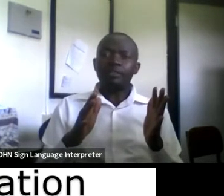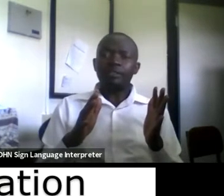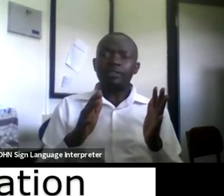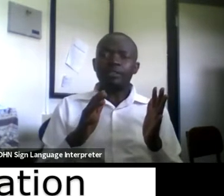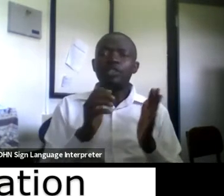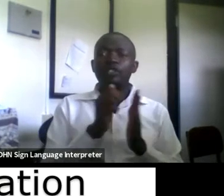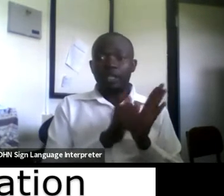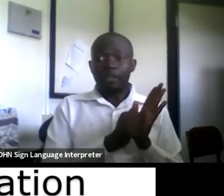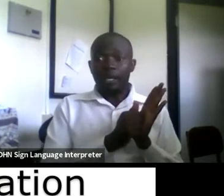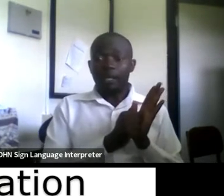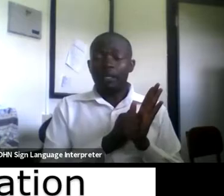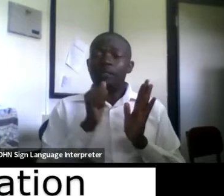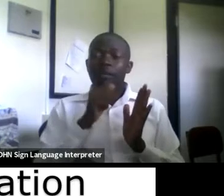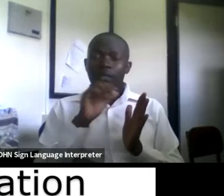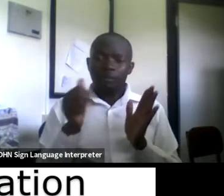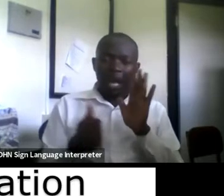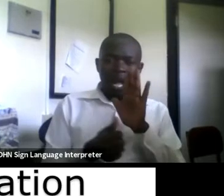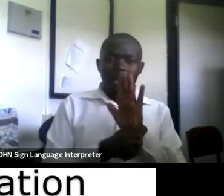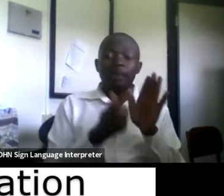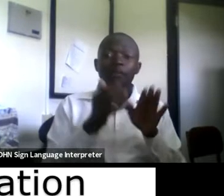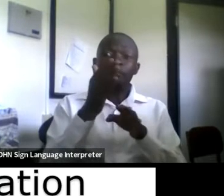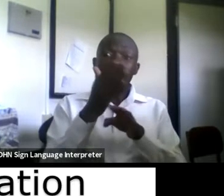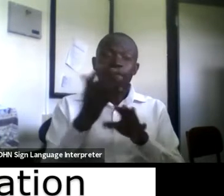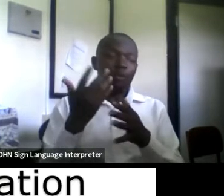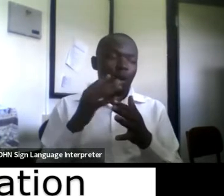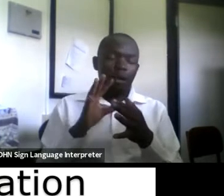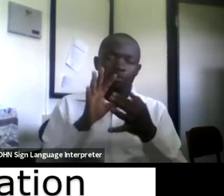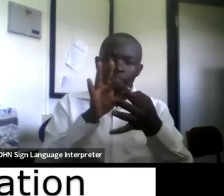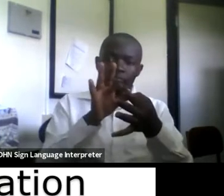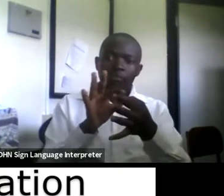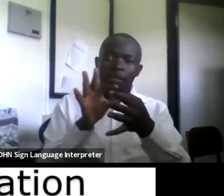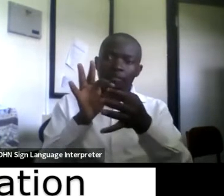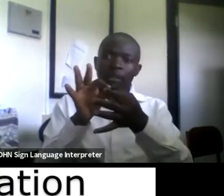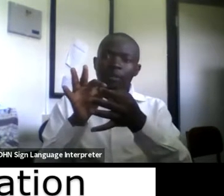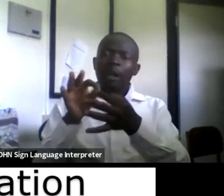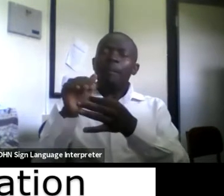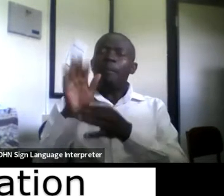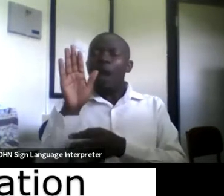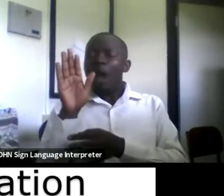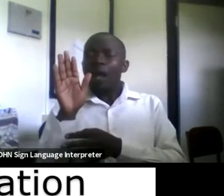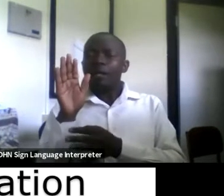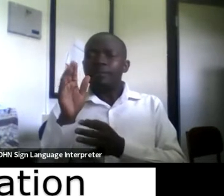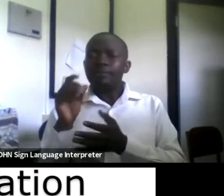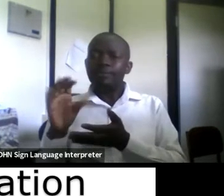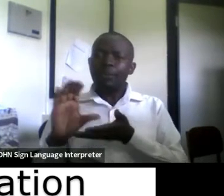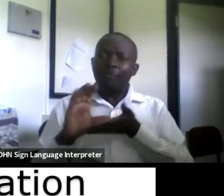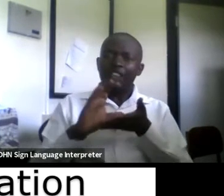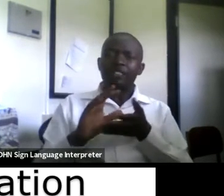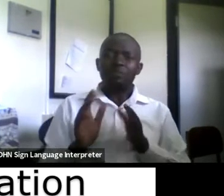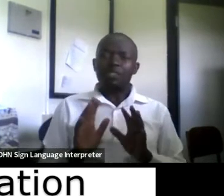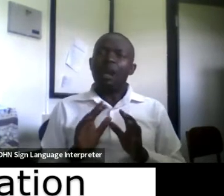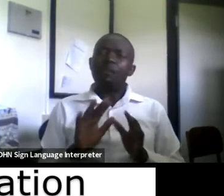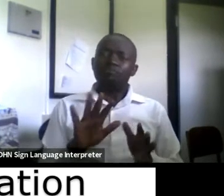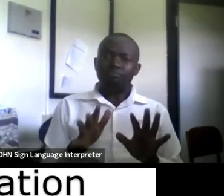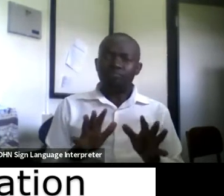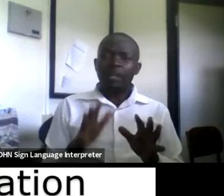other ministries where there is much lesser investment going into those ministries